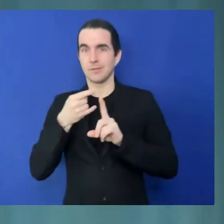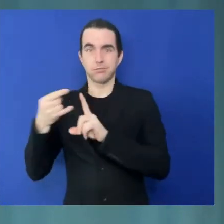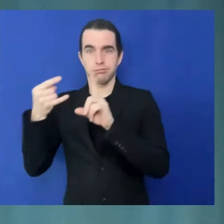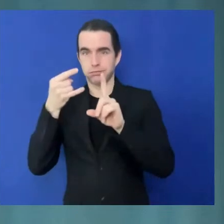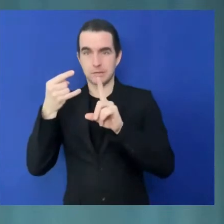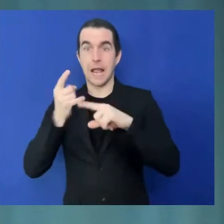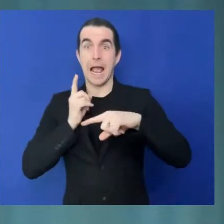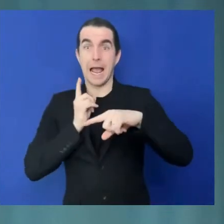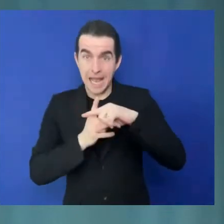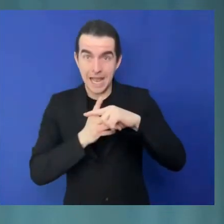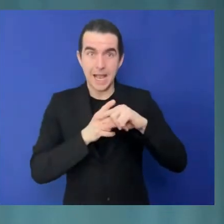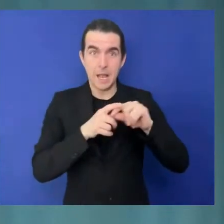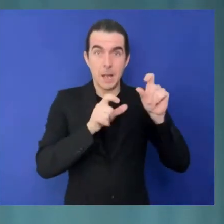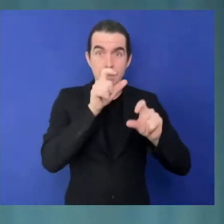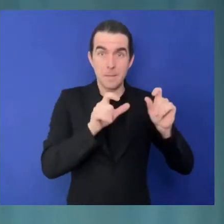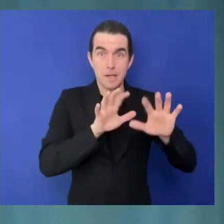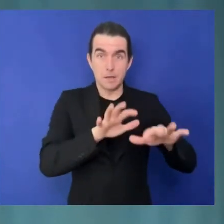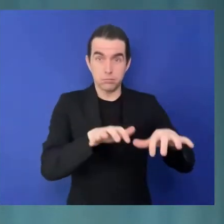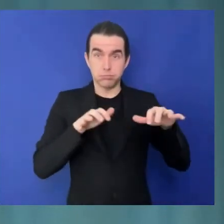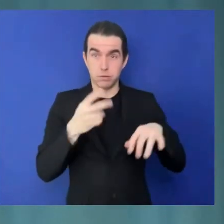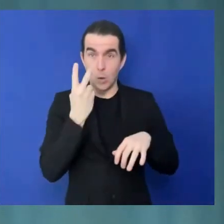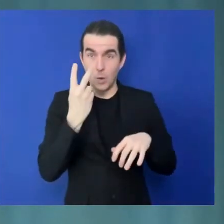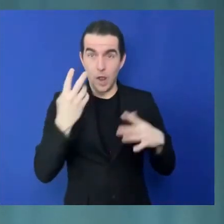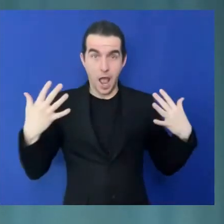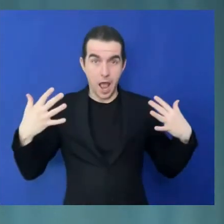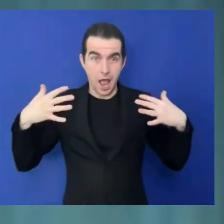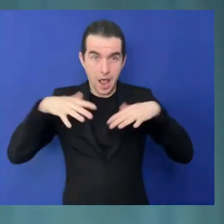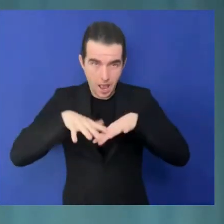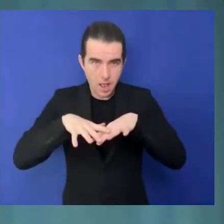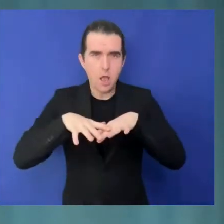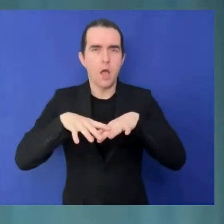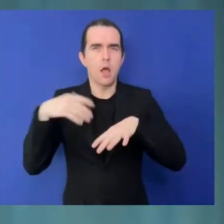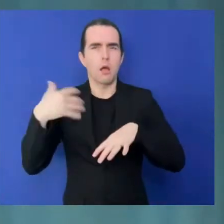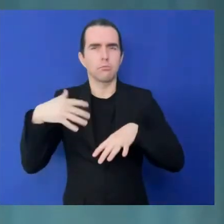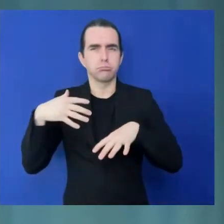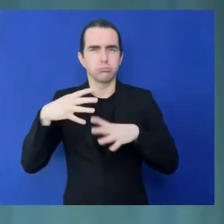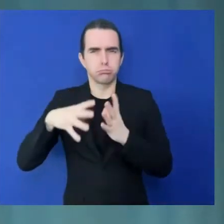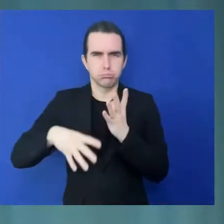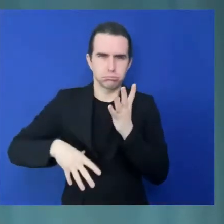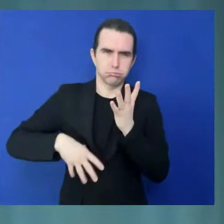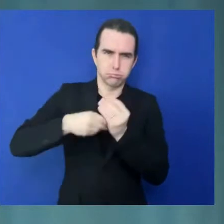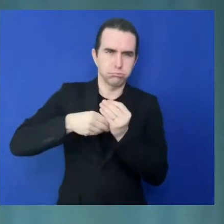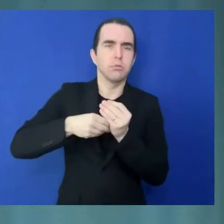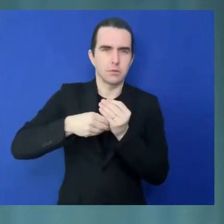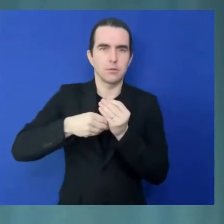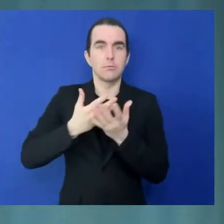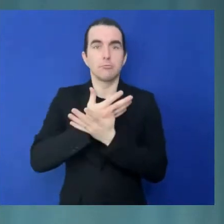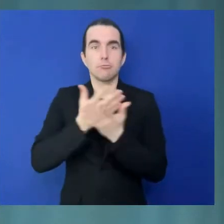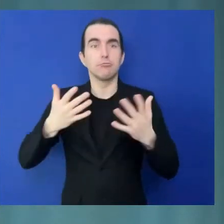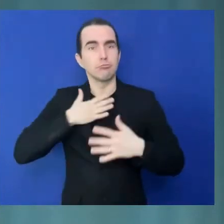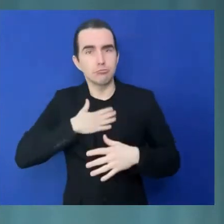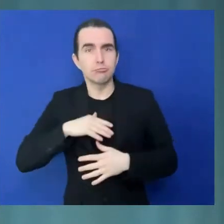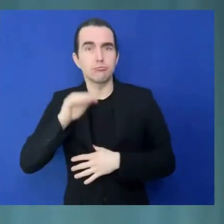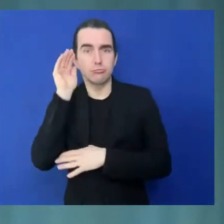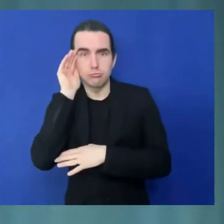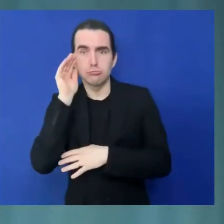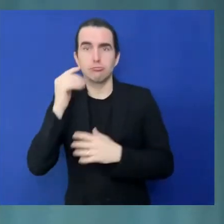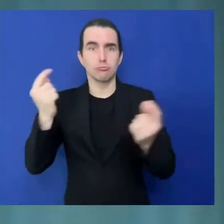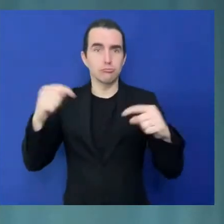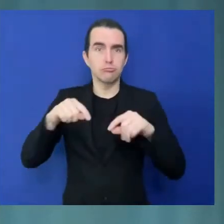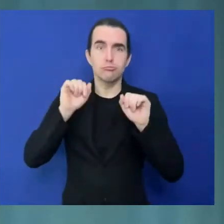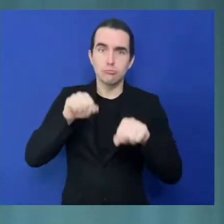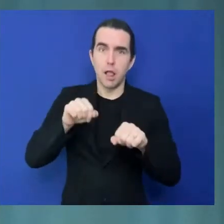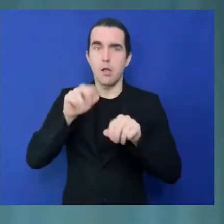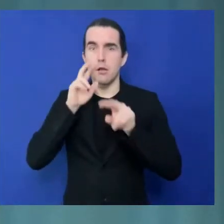hiatus, but we have not been slacking since spring 2020, absolutely not. Not least, we held